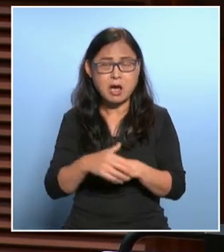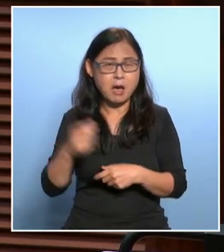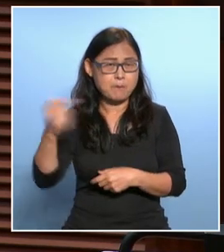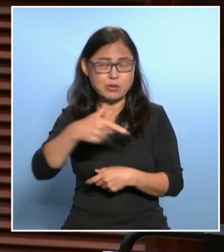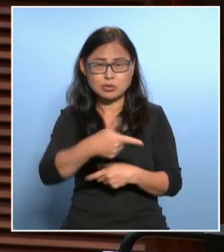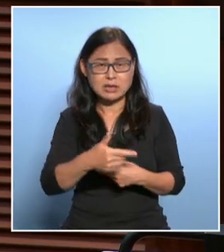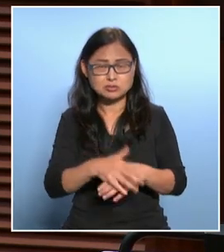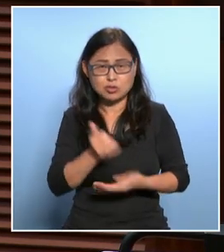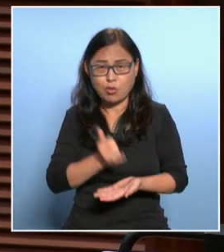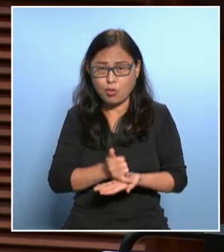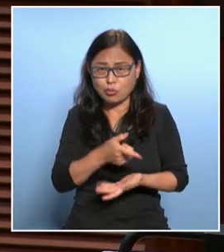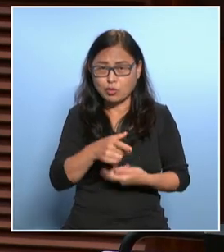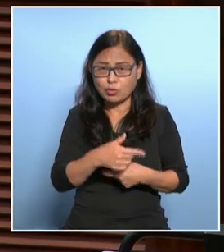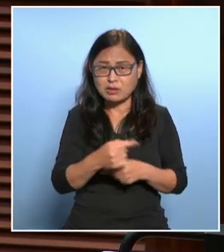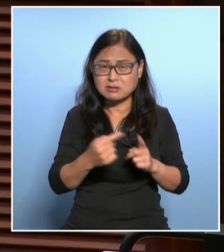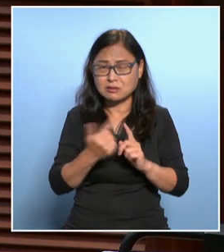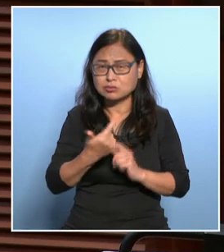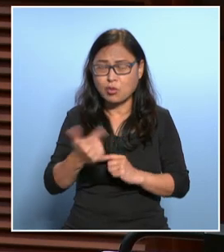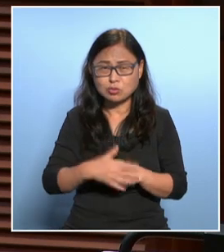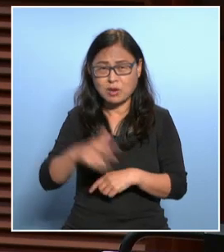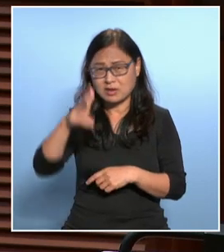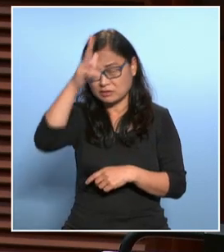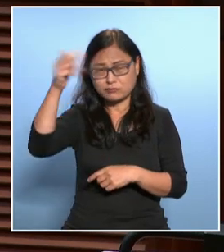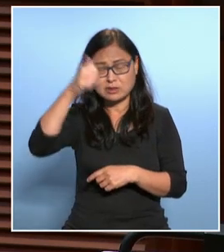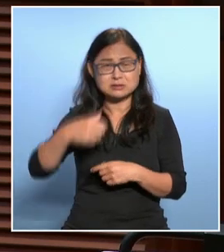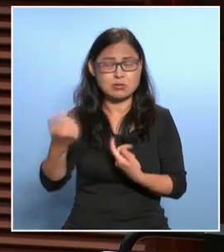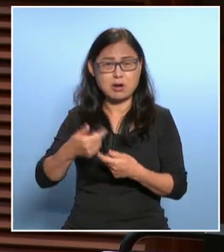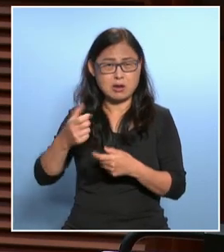million a month, far higher than the secretary,